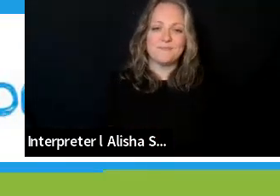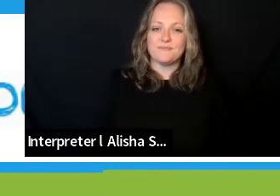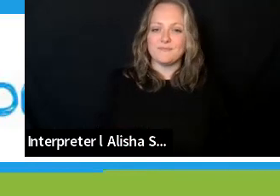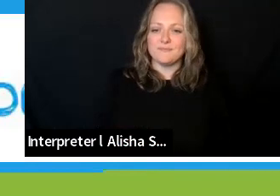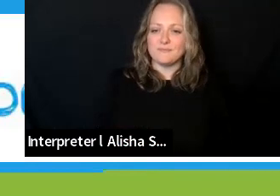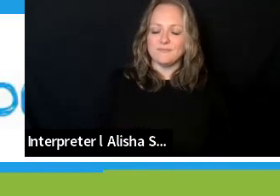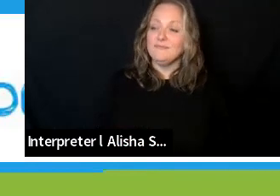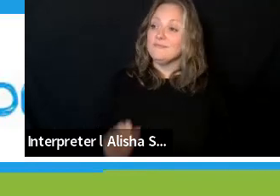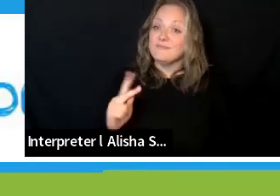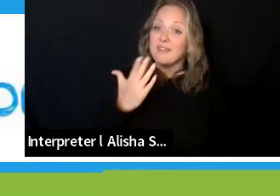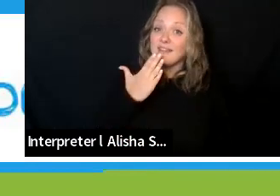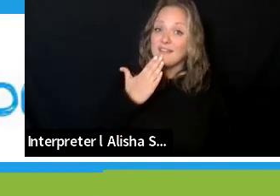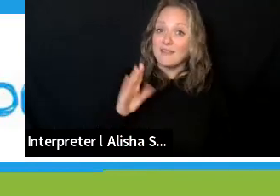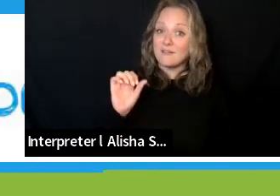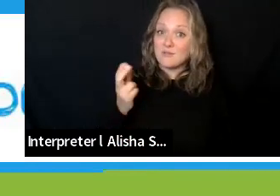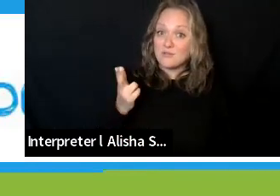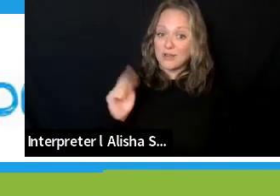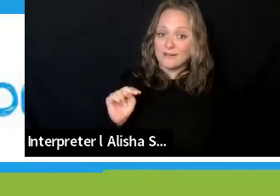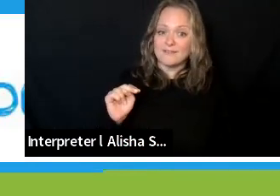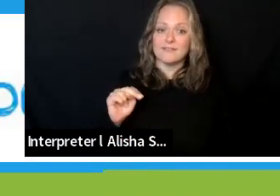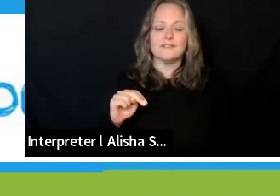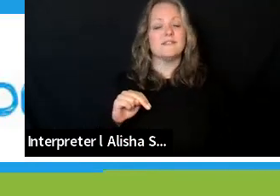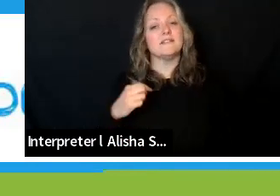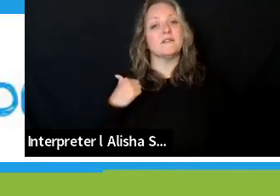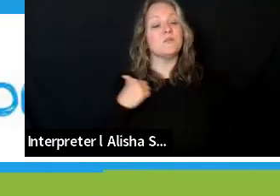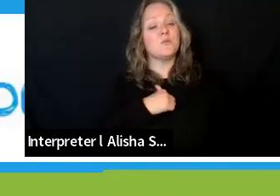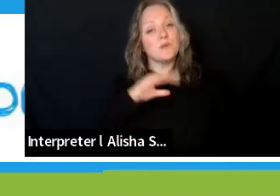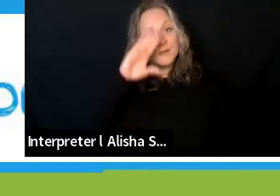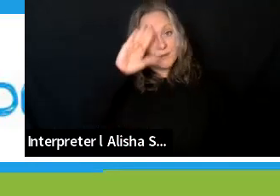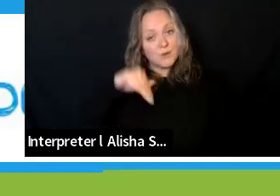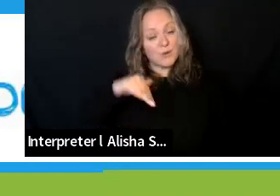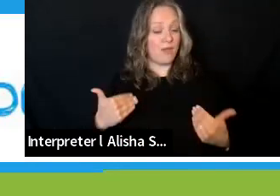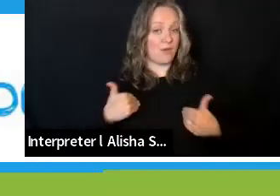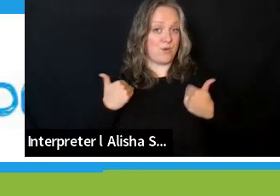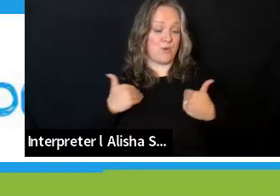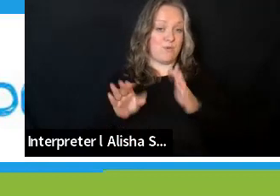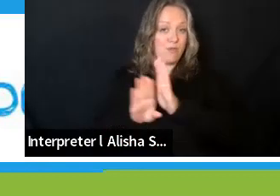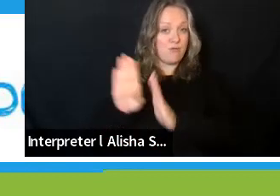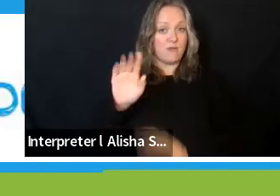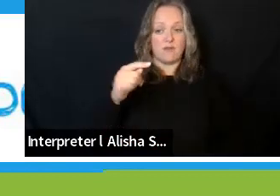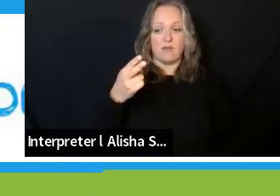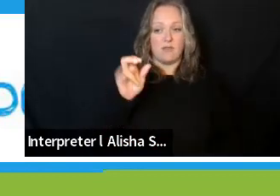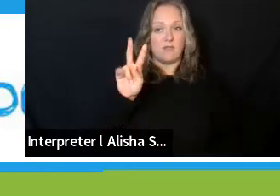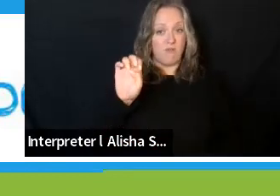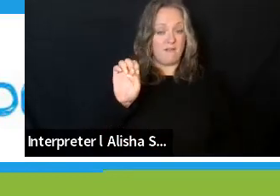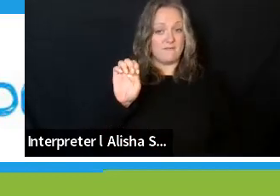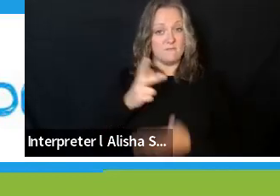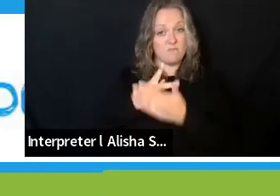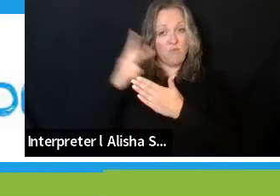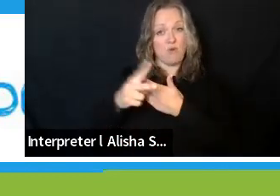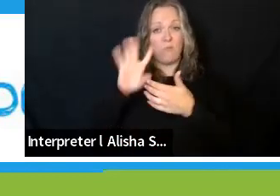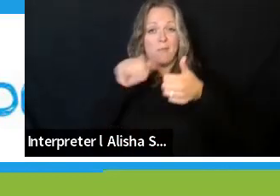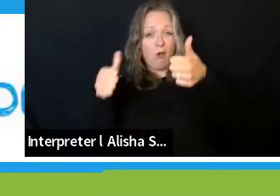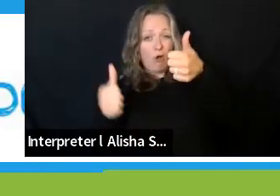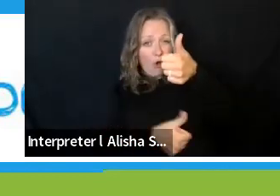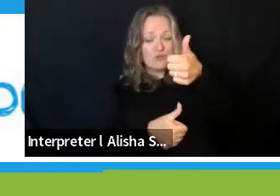All right, thank you, Shannon. Since we know that the Youth Thrive Initiative is going to live under the Kentucky